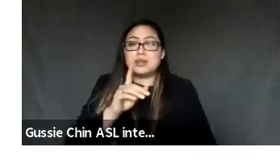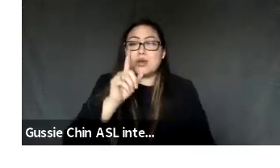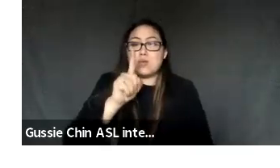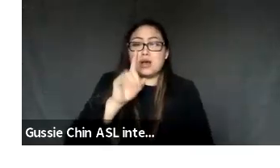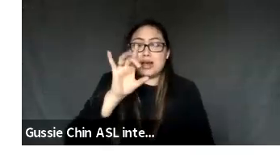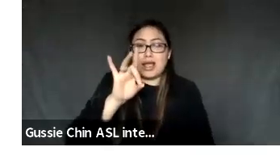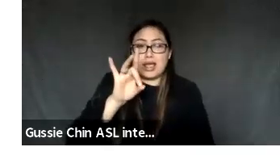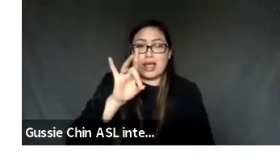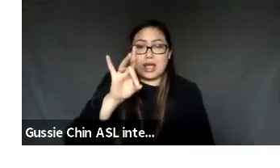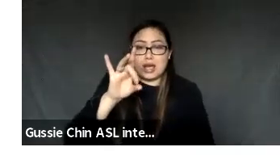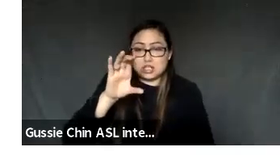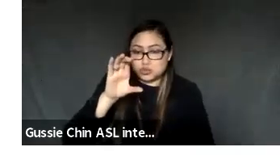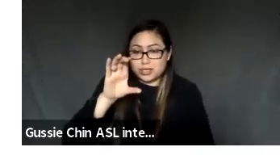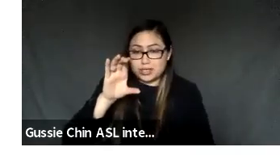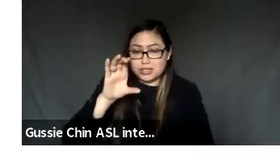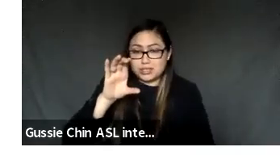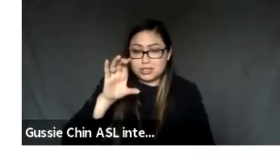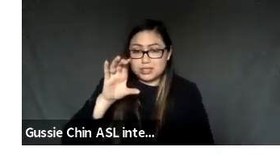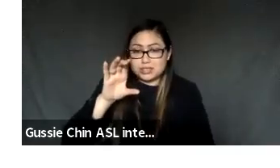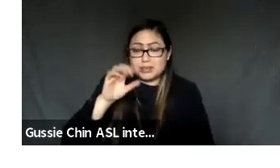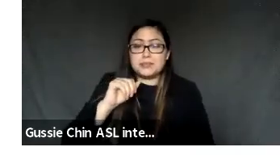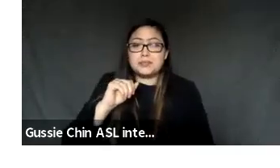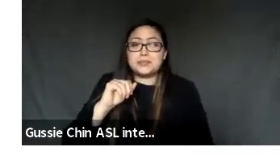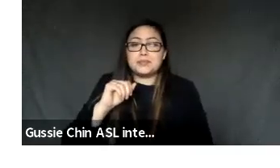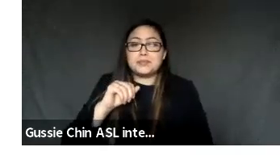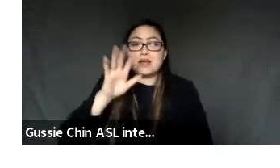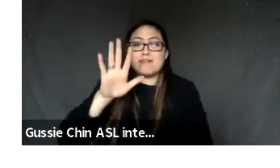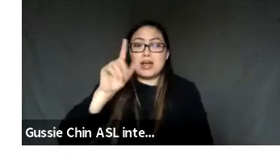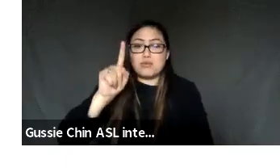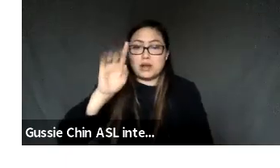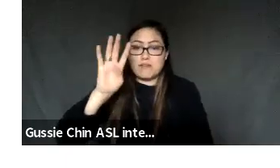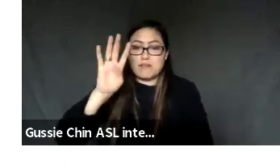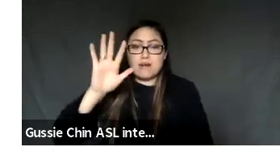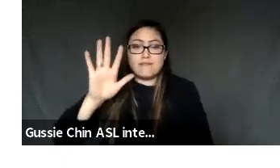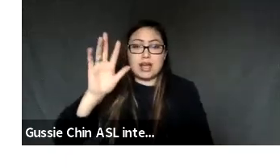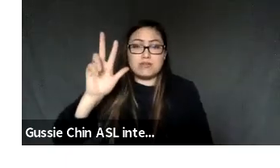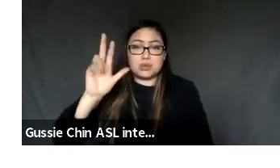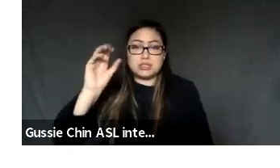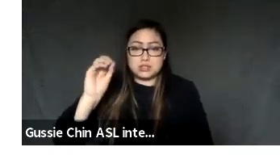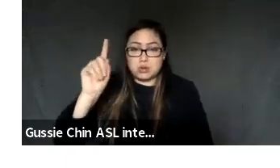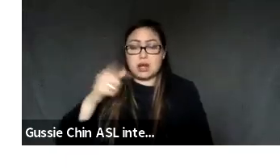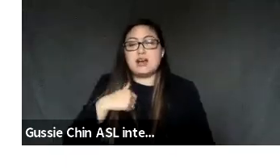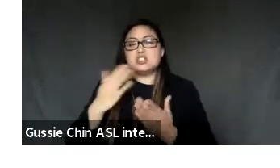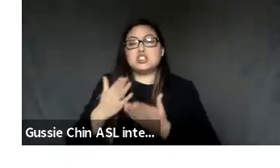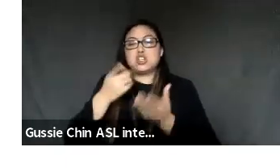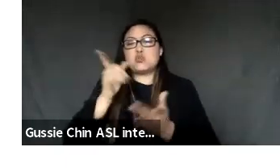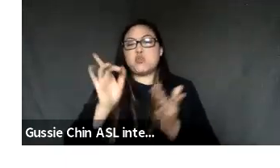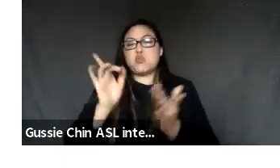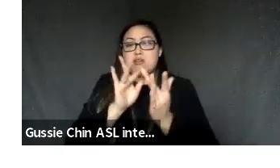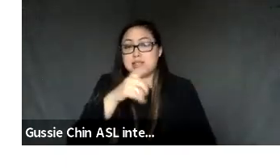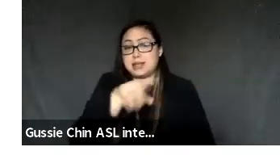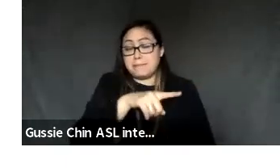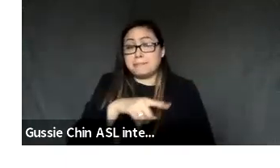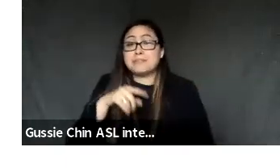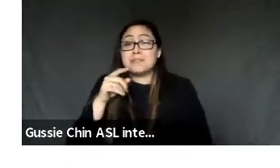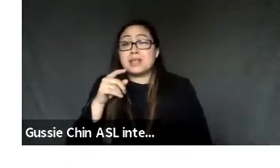1-800-514-0301. And I would suggest that call go there, or And question. If you missed that number, you can certainly call